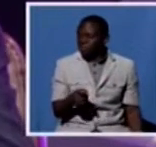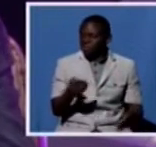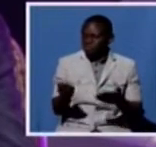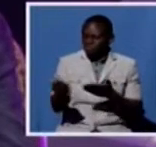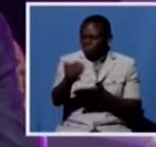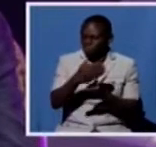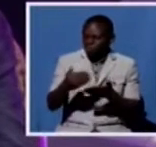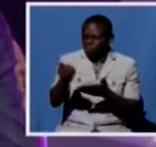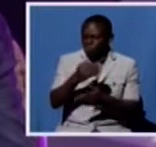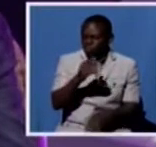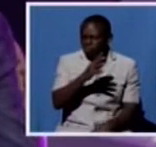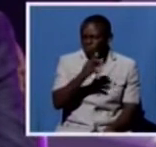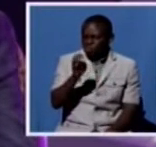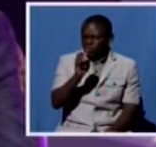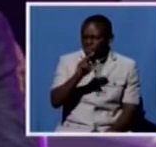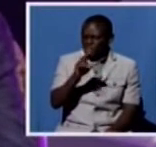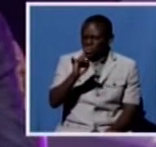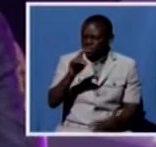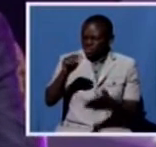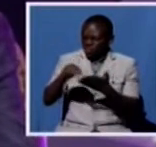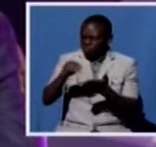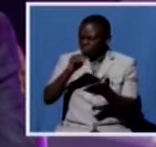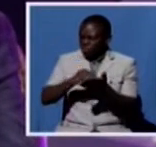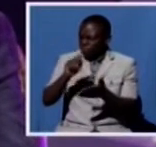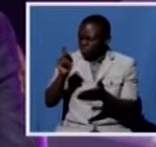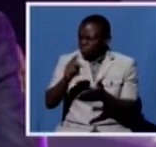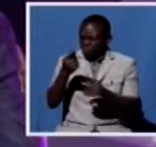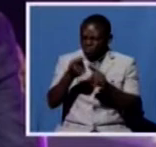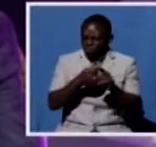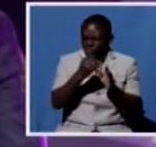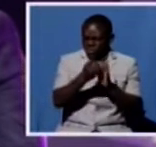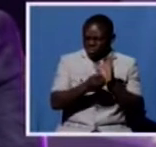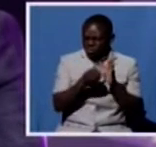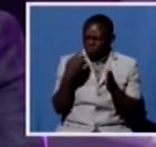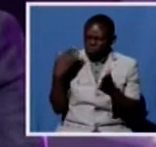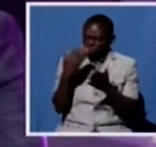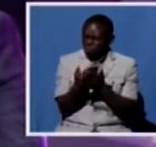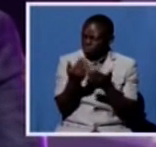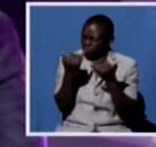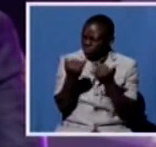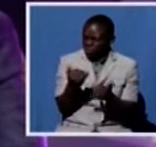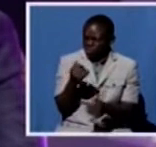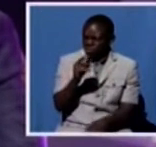538 million kwacha, and we've only received from the January to date, we've only received